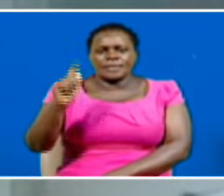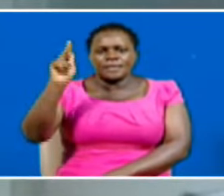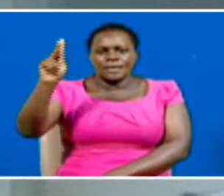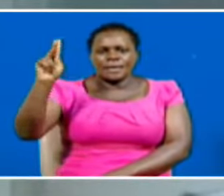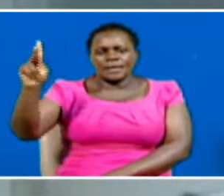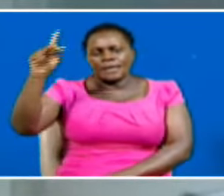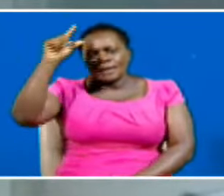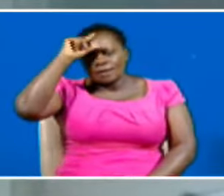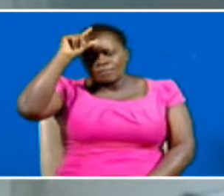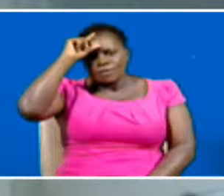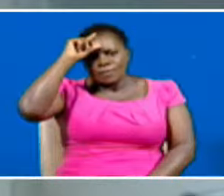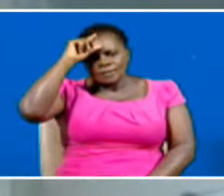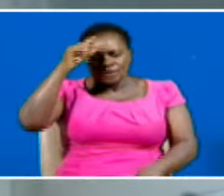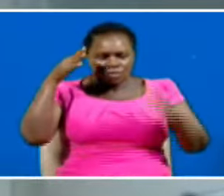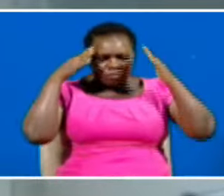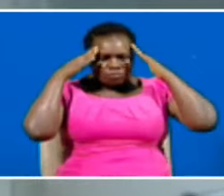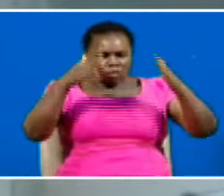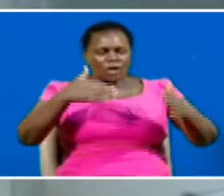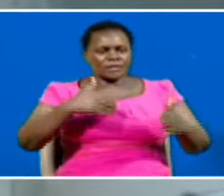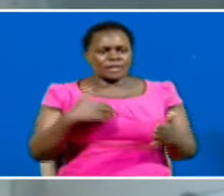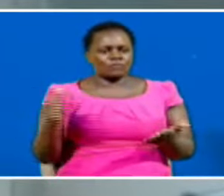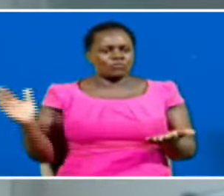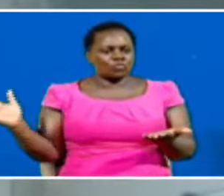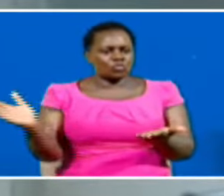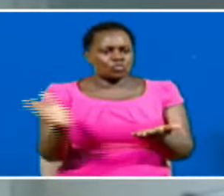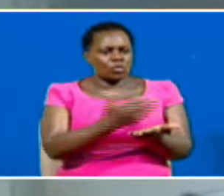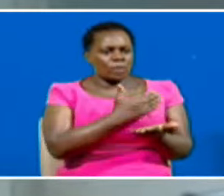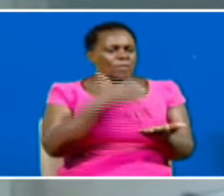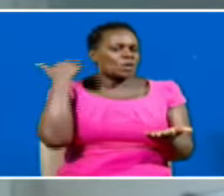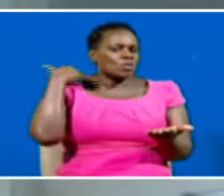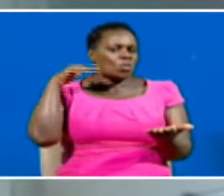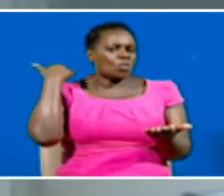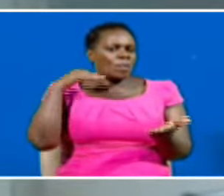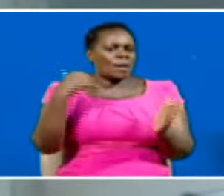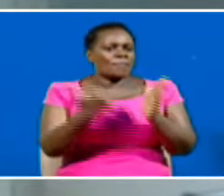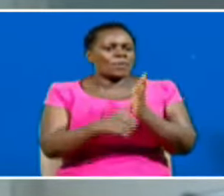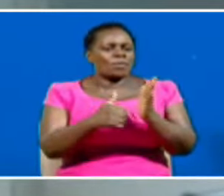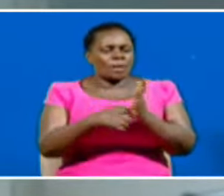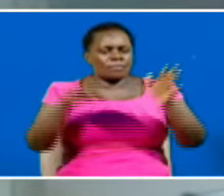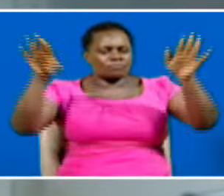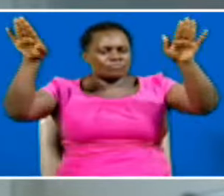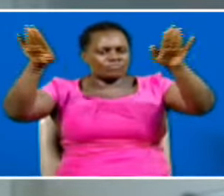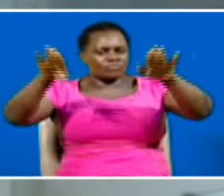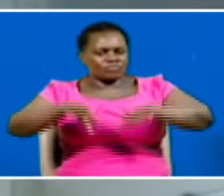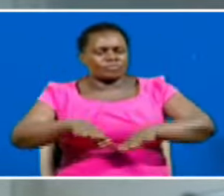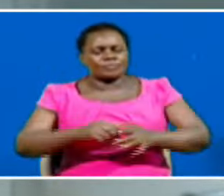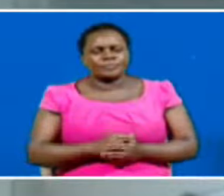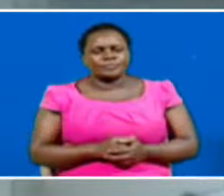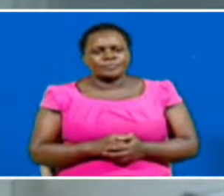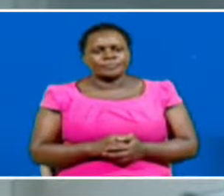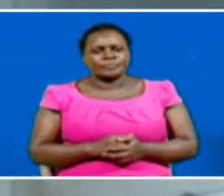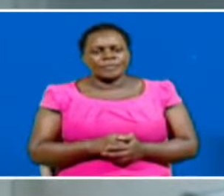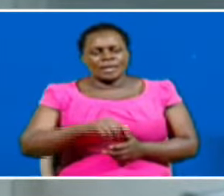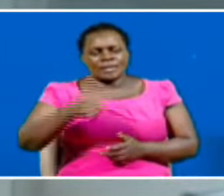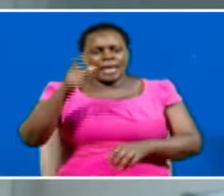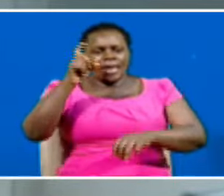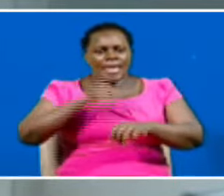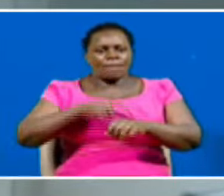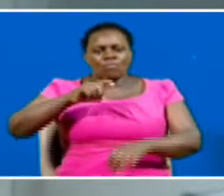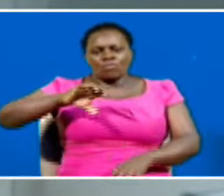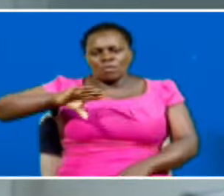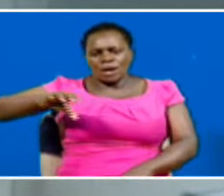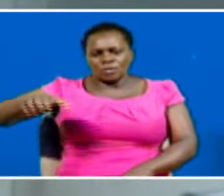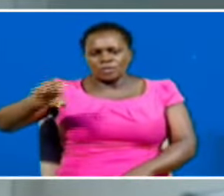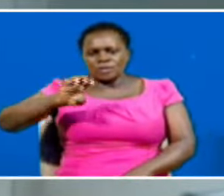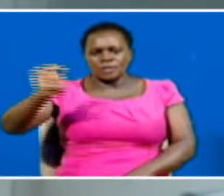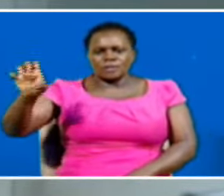Kwanza government is committed to eradicating the banditry menace in the Rift Valley region. Elsewhere in Embu County,